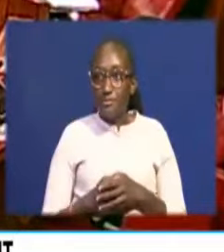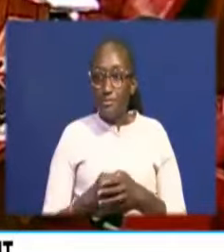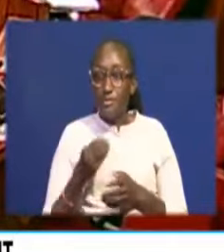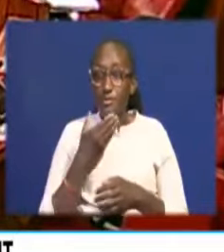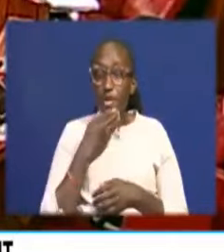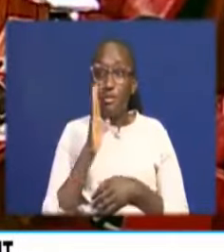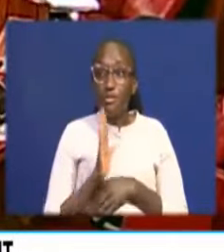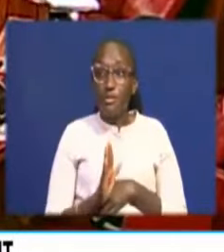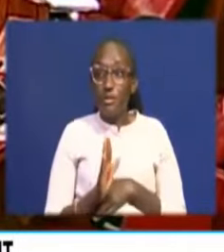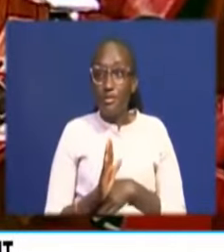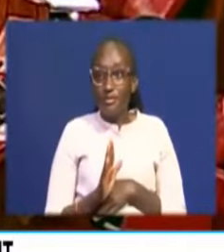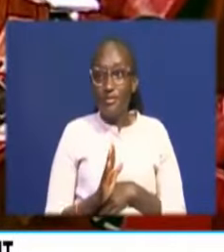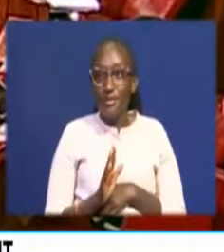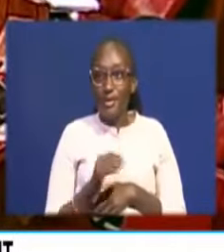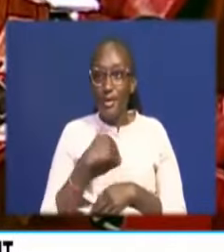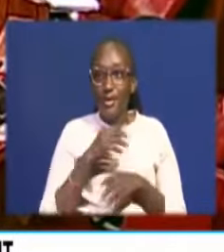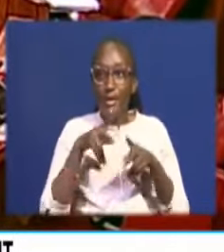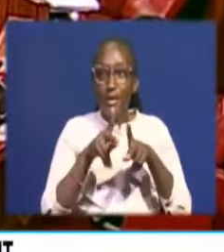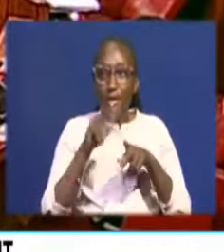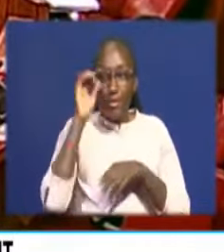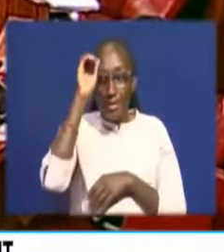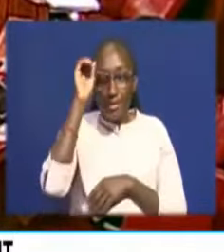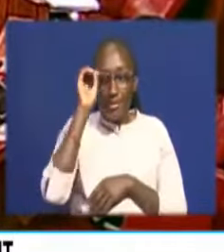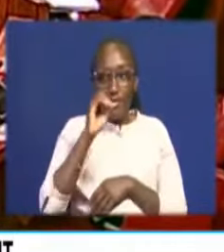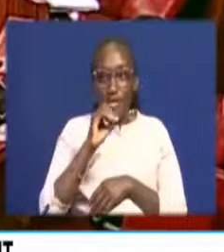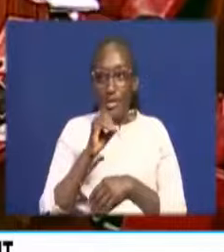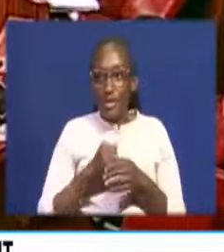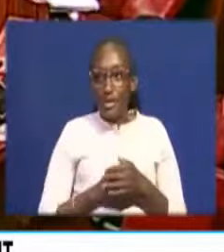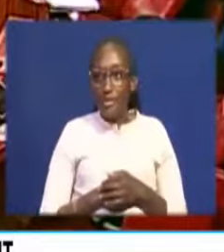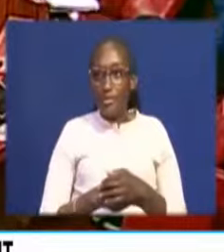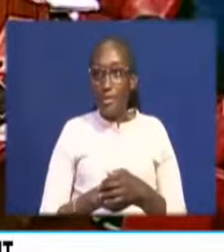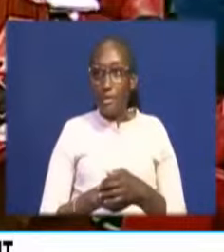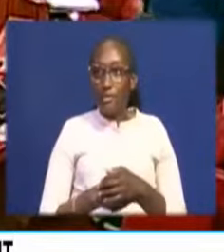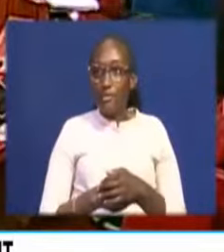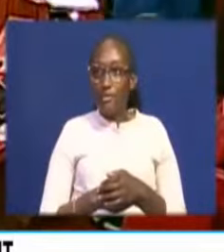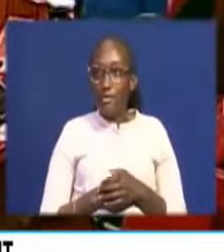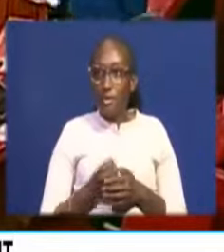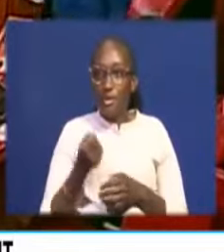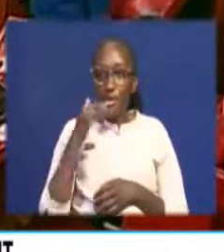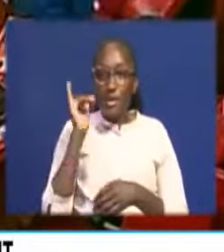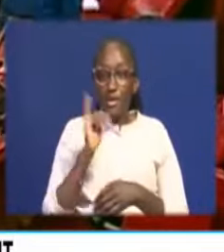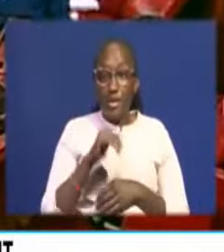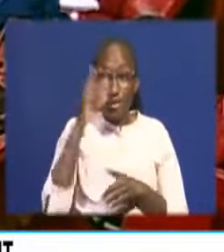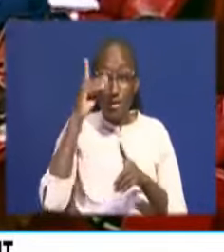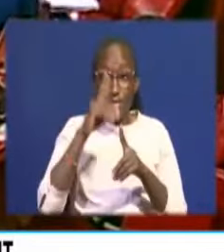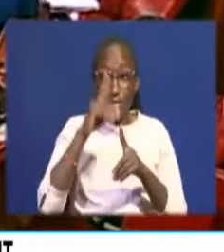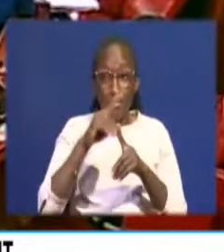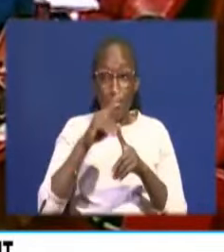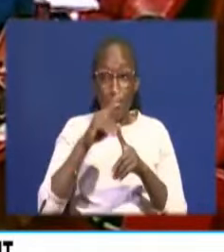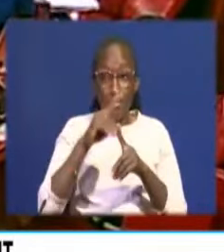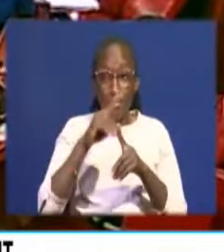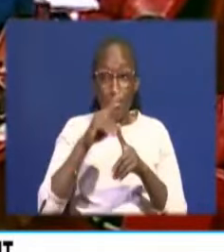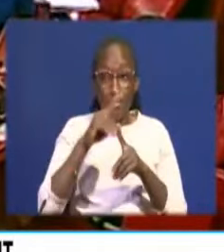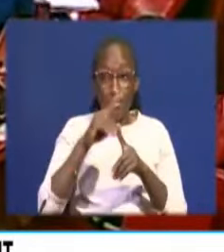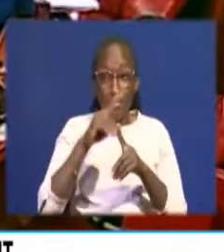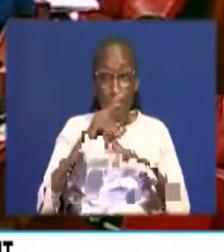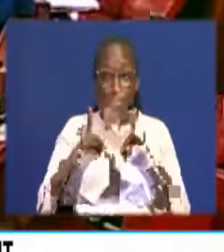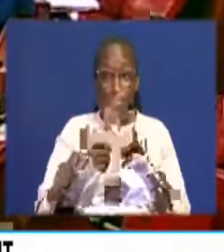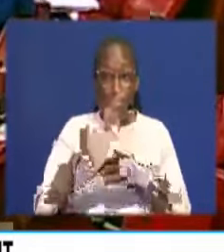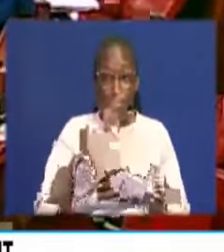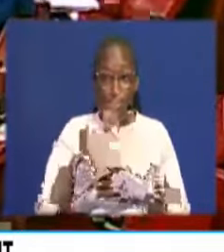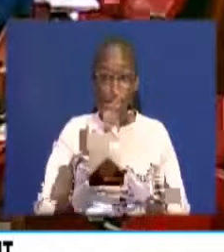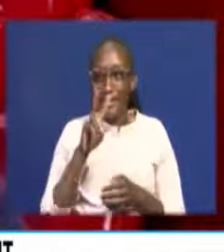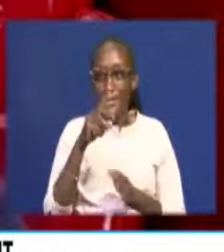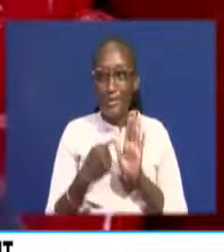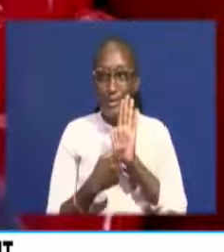Speaker, I am of the opinion that as much as I understand that the ruling was made earlier, Speaker,